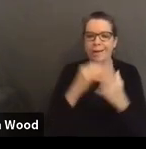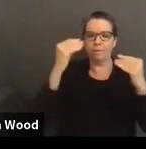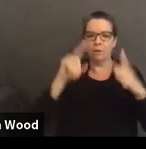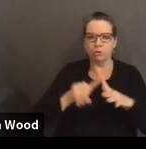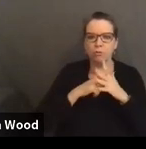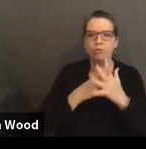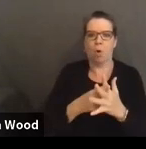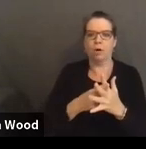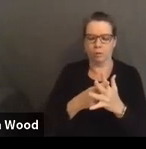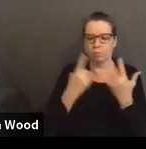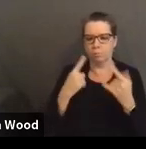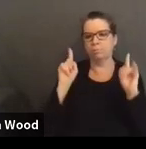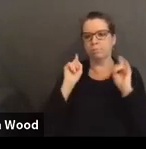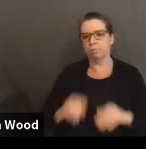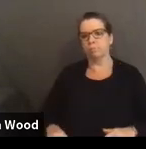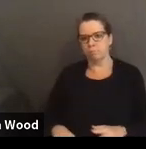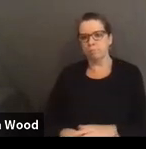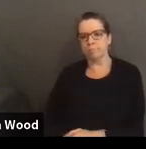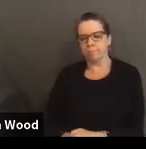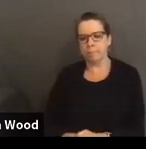the product with fidelity.